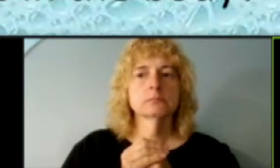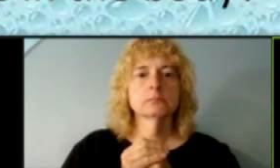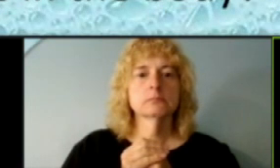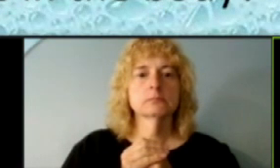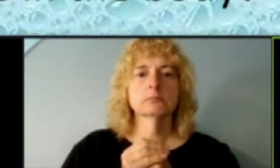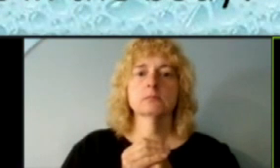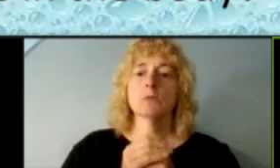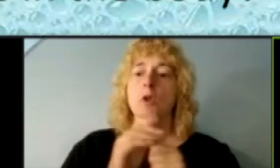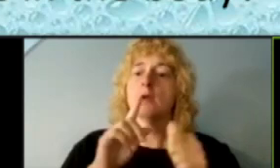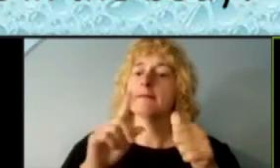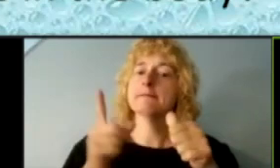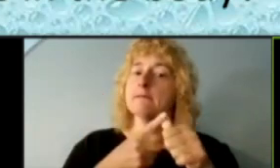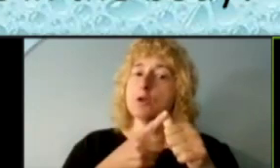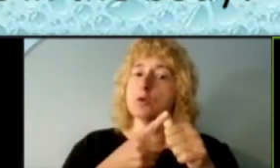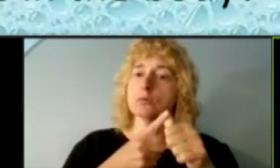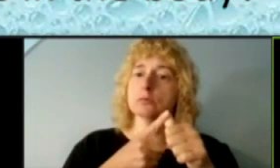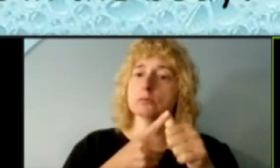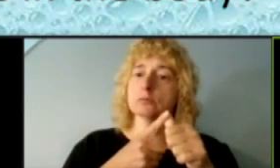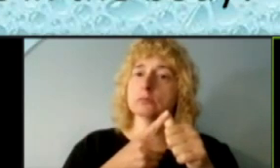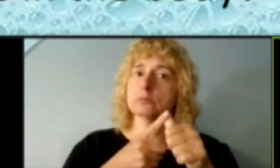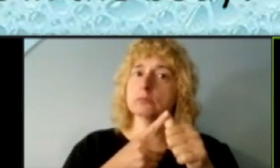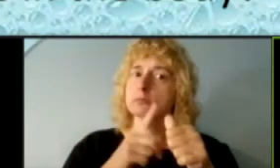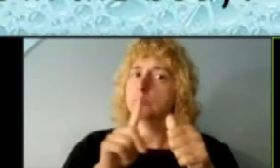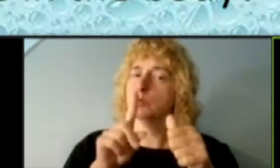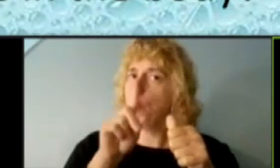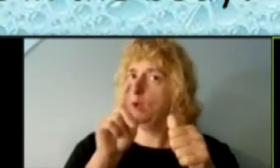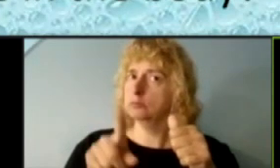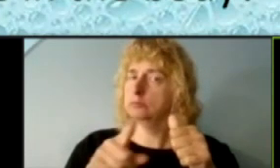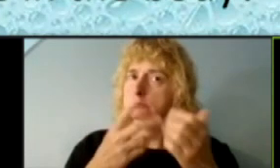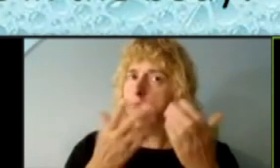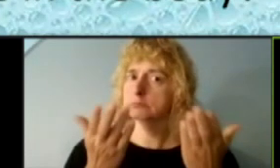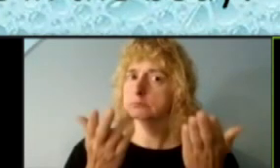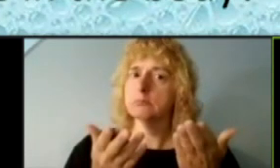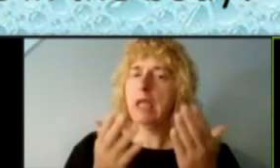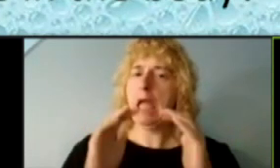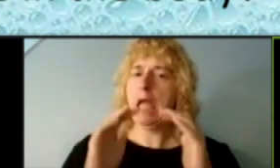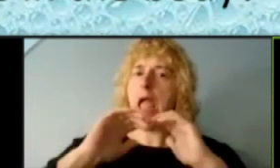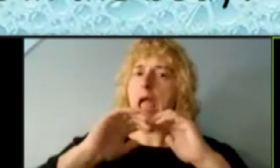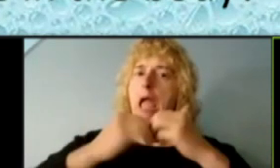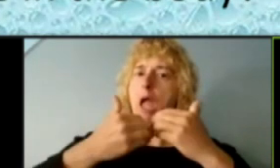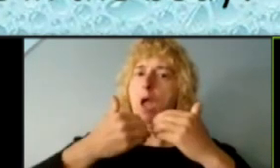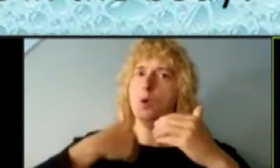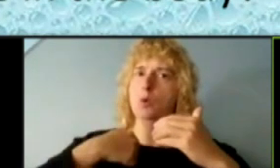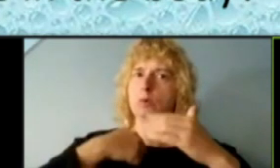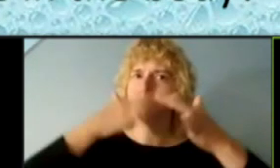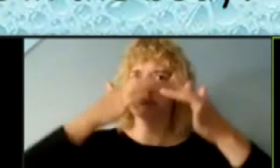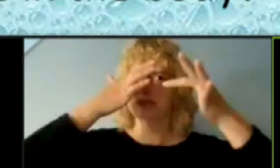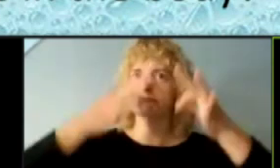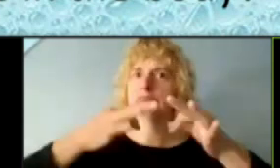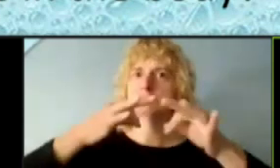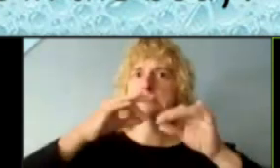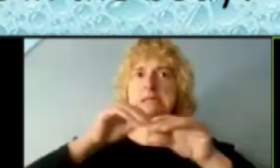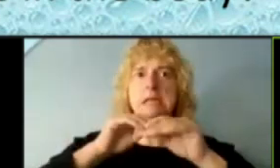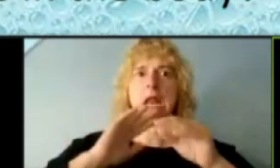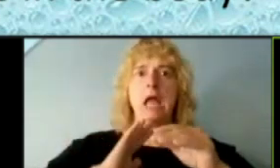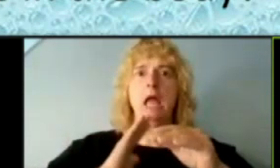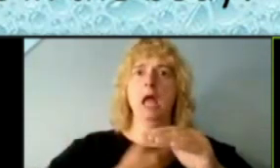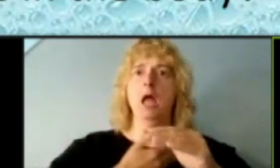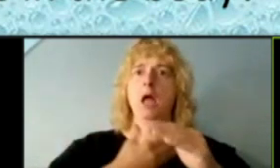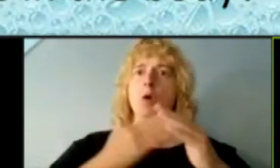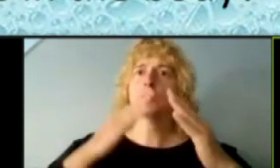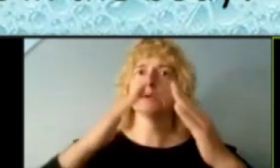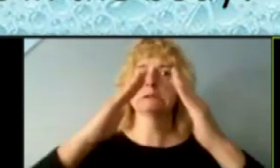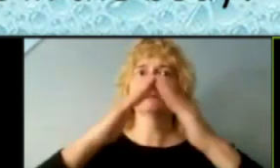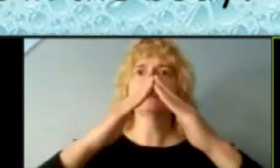So the first question is, how do we determine where in our city this disease is occurring? The